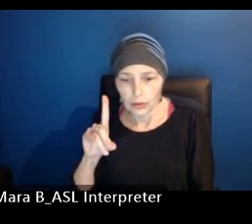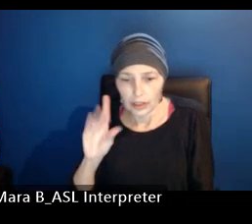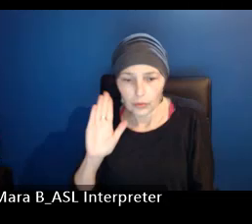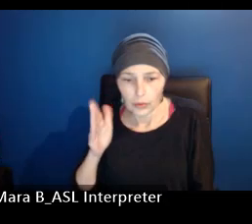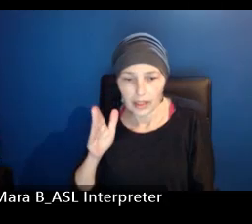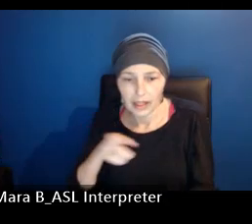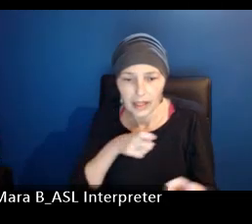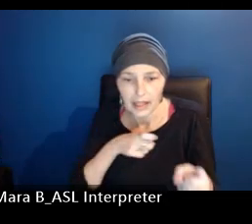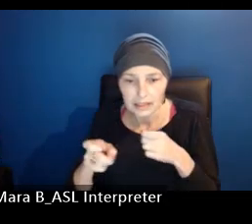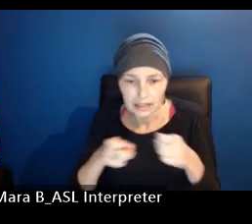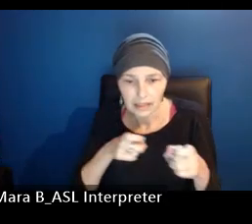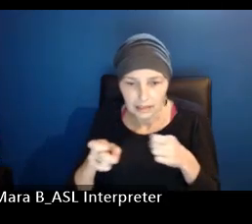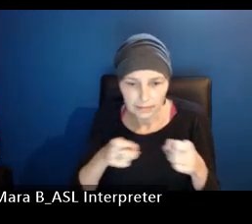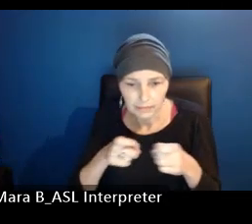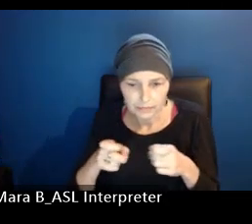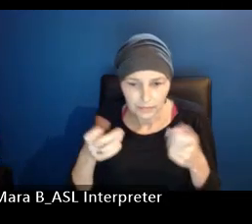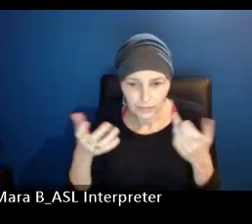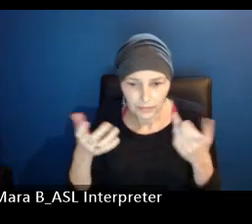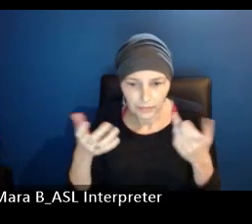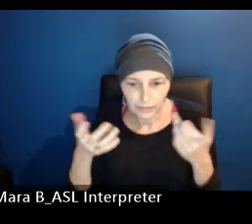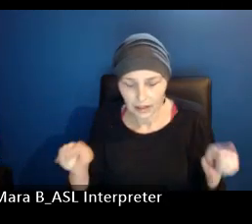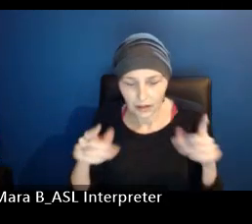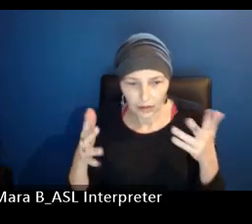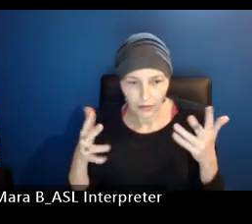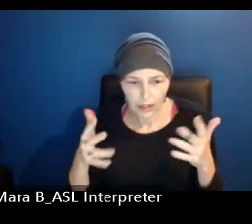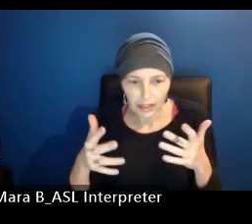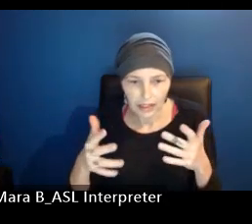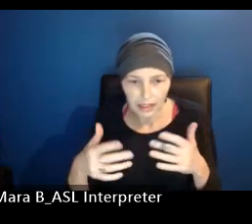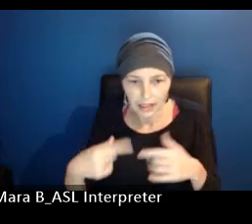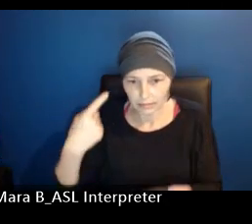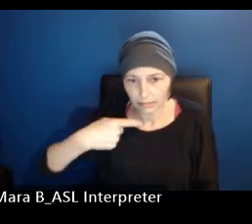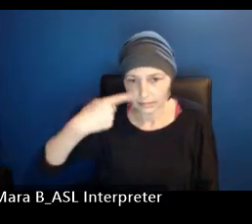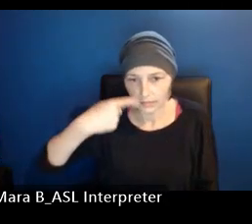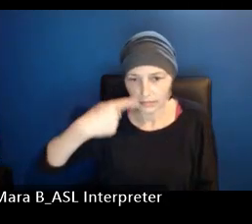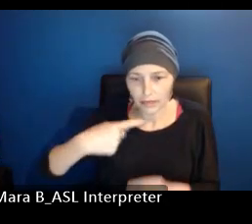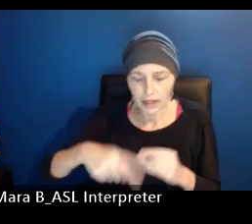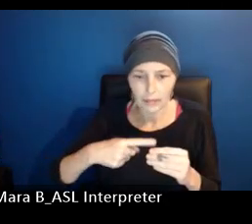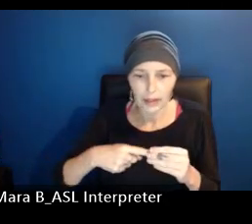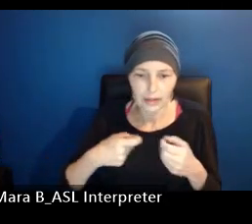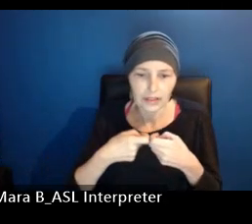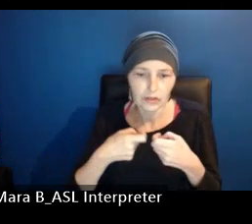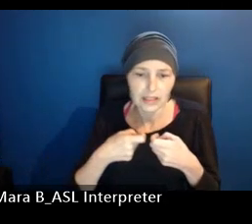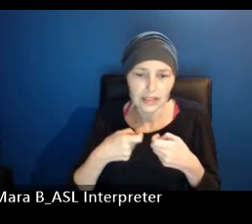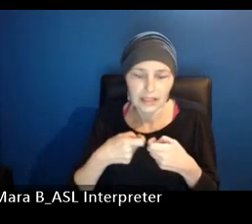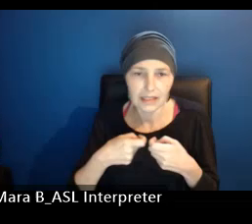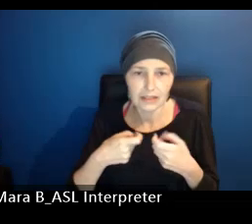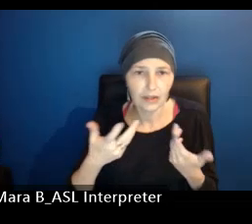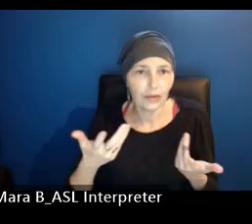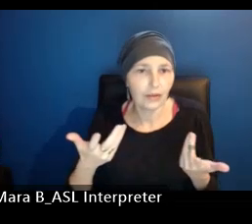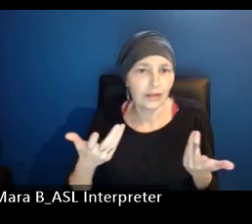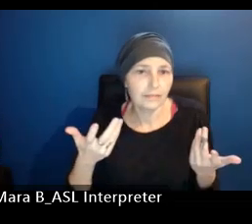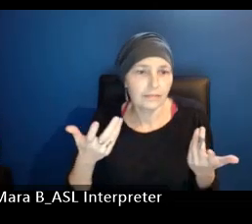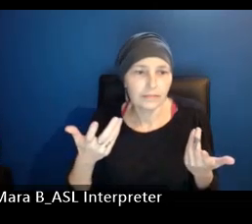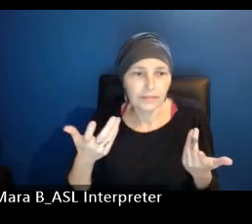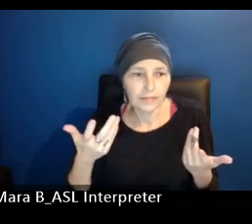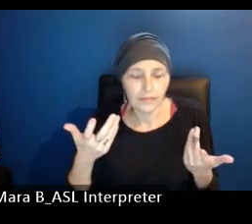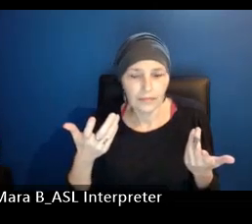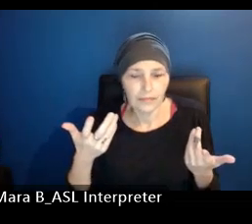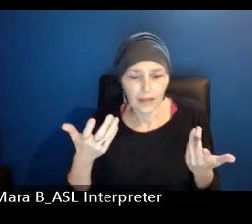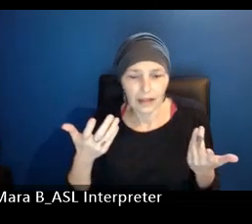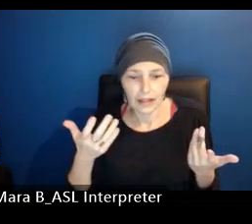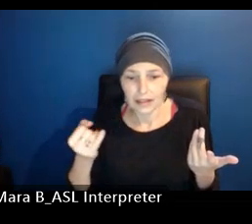hot. They're already on top of us about electricity. So I don't know if you guys don't have a solution for that. I